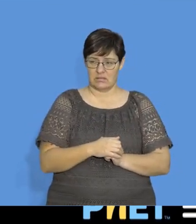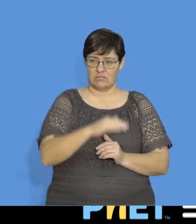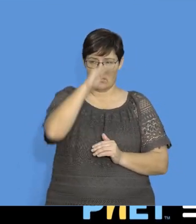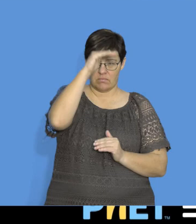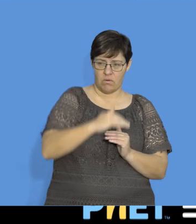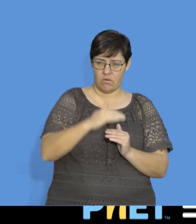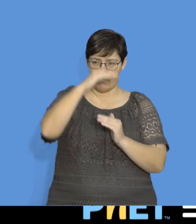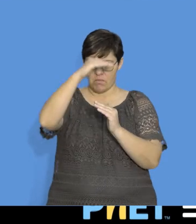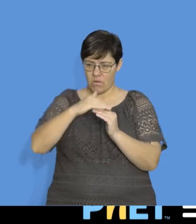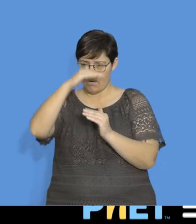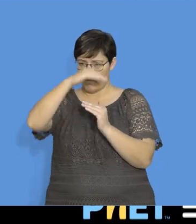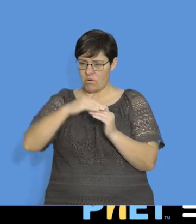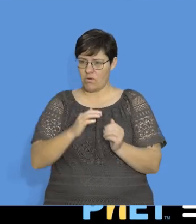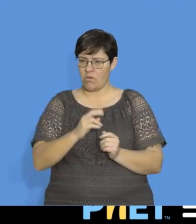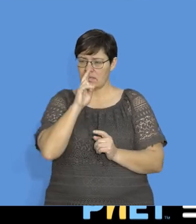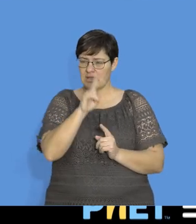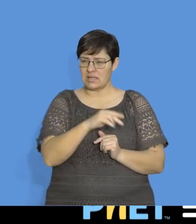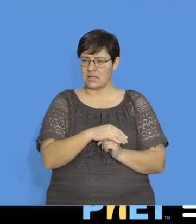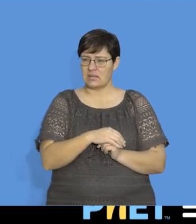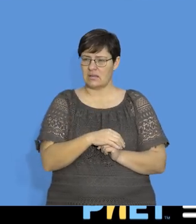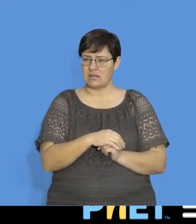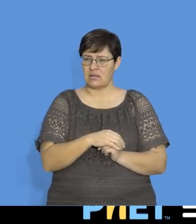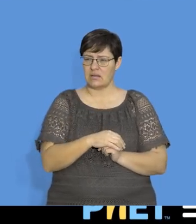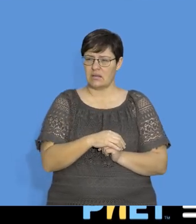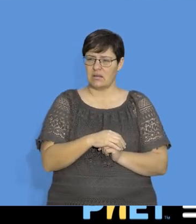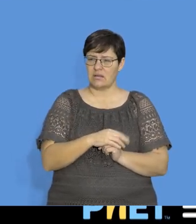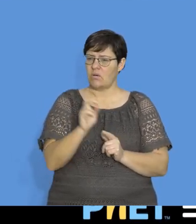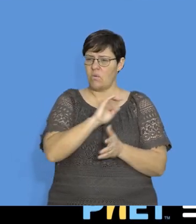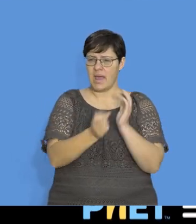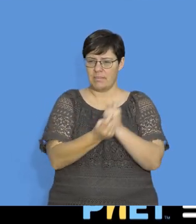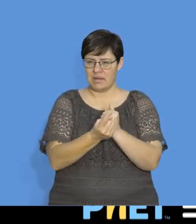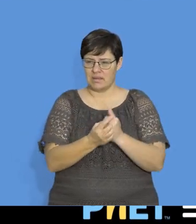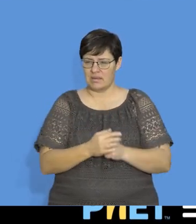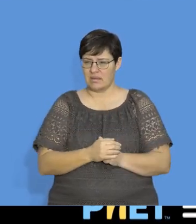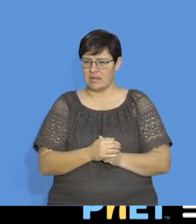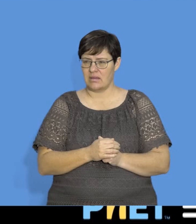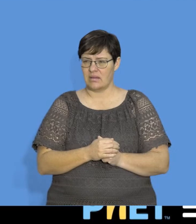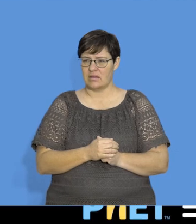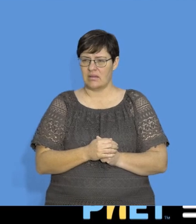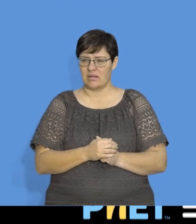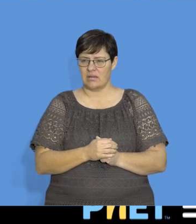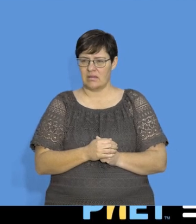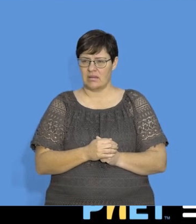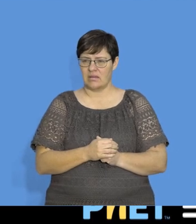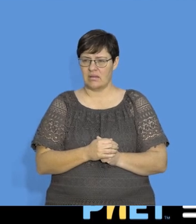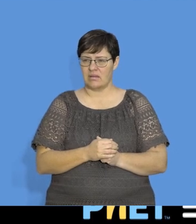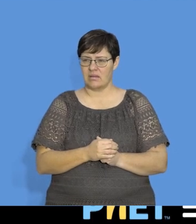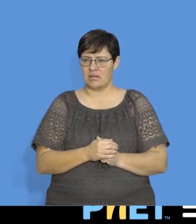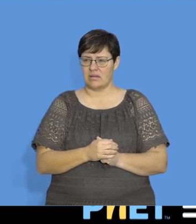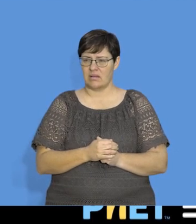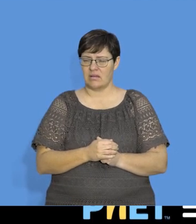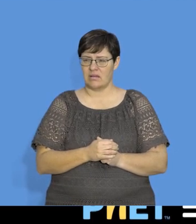I'm moving the points together, close together. Look at that. Look at that. What is happening? Let's look at